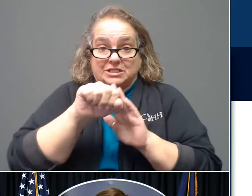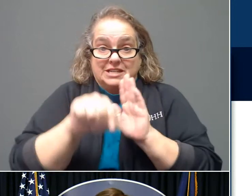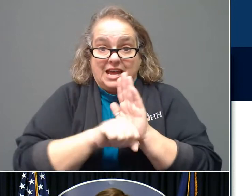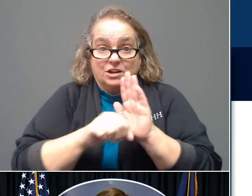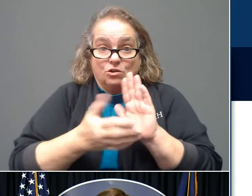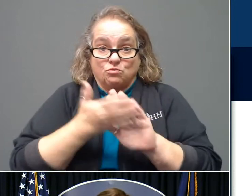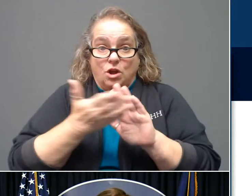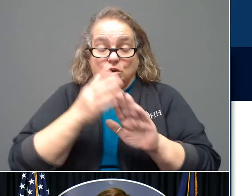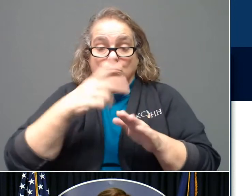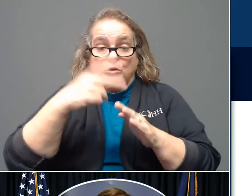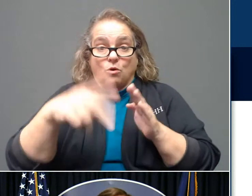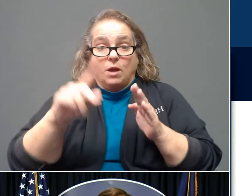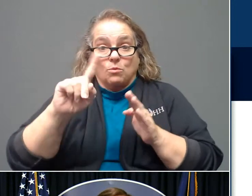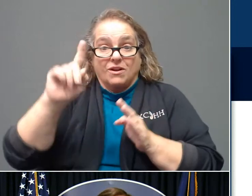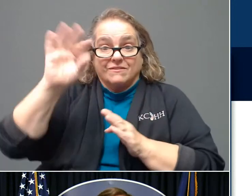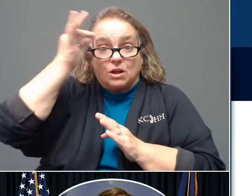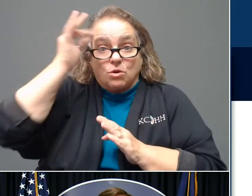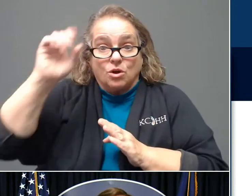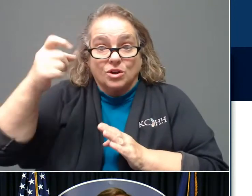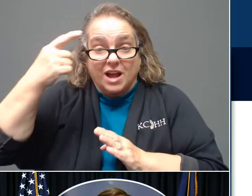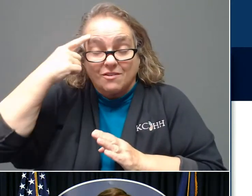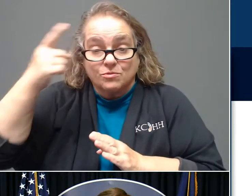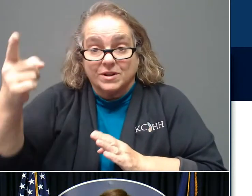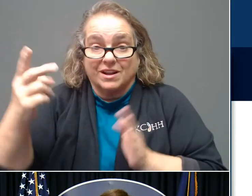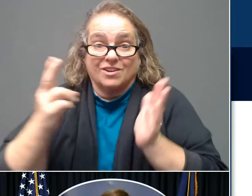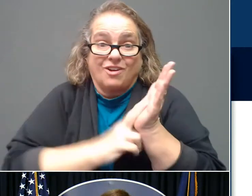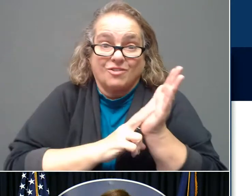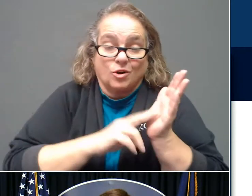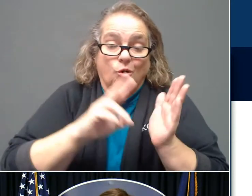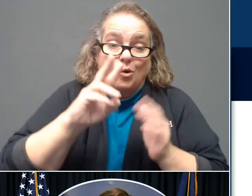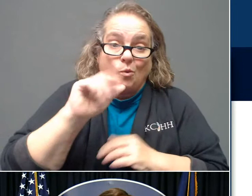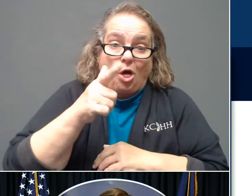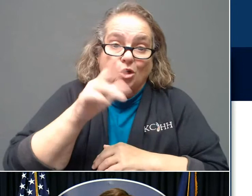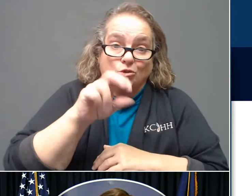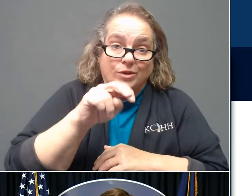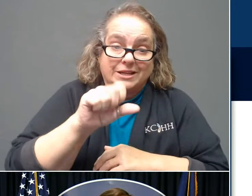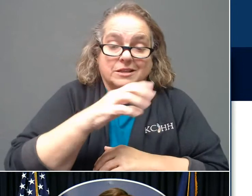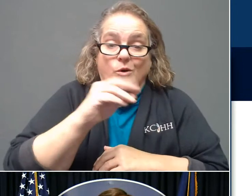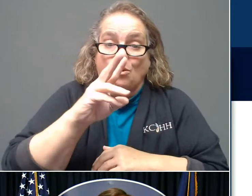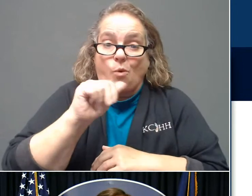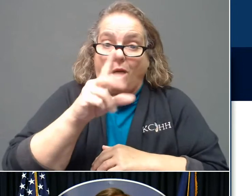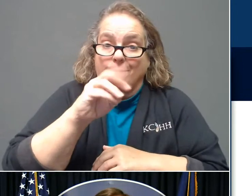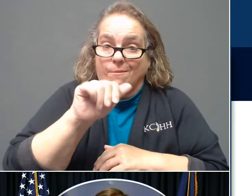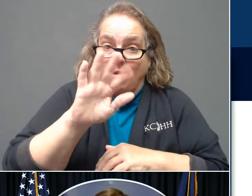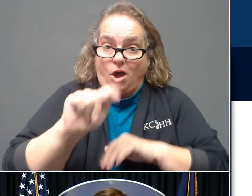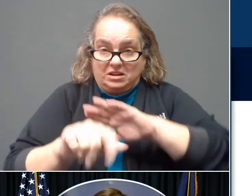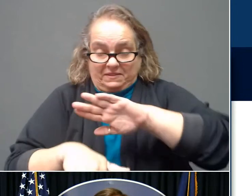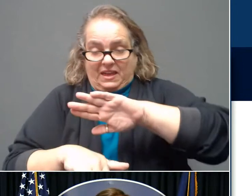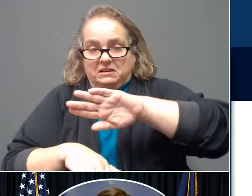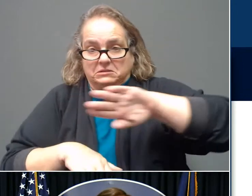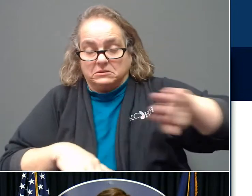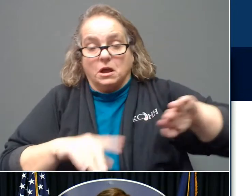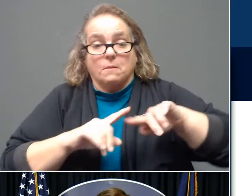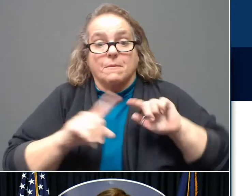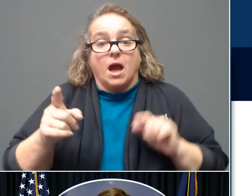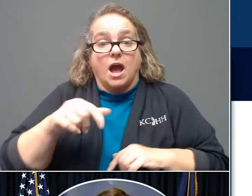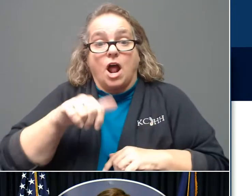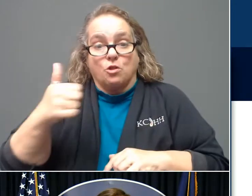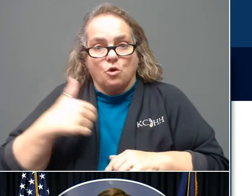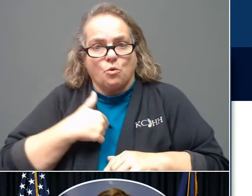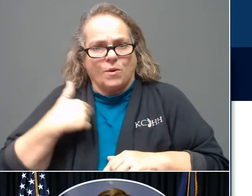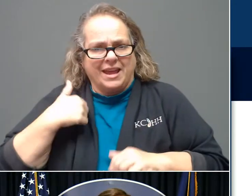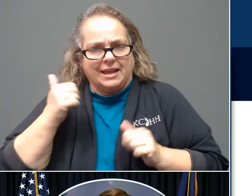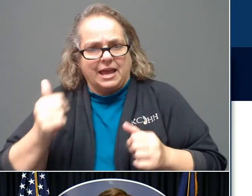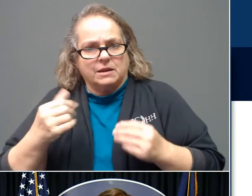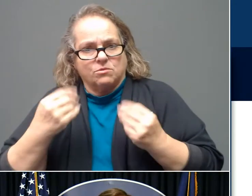Walgreens or Walmart, we're not only doing better every week, we can now provide significantly more vaccinations